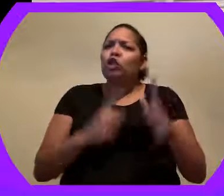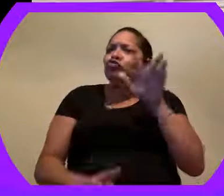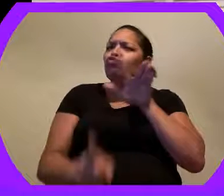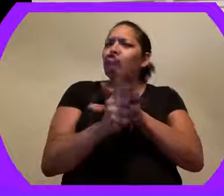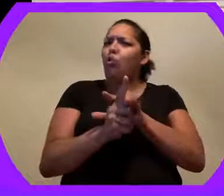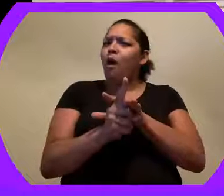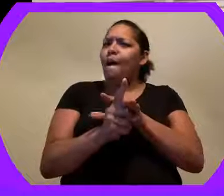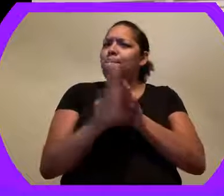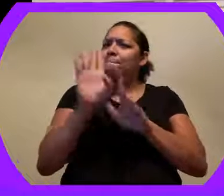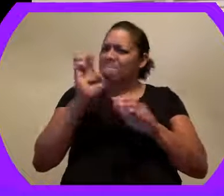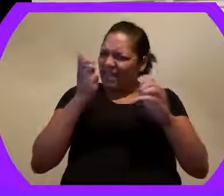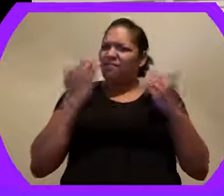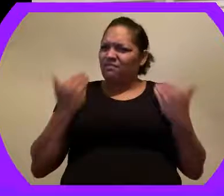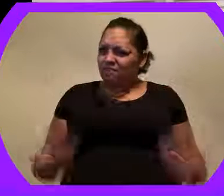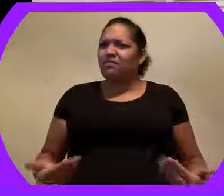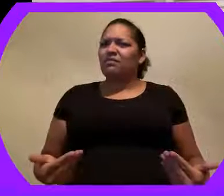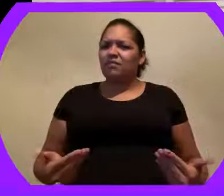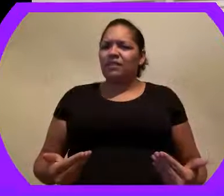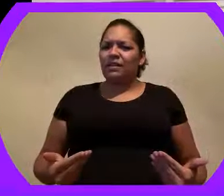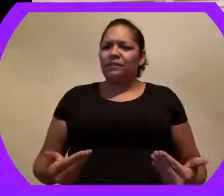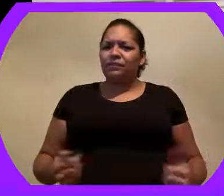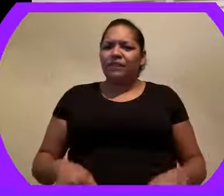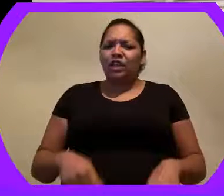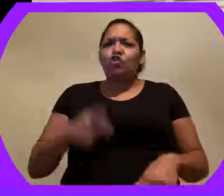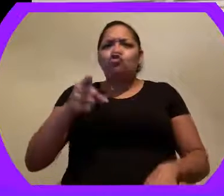Who do you want to be? How do you want to show up?